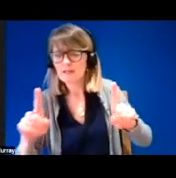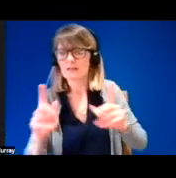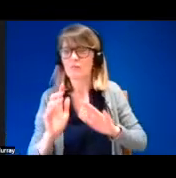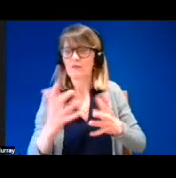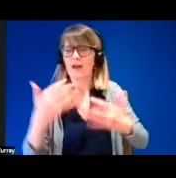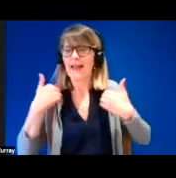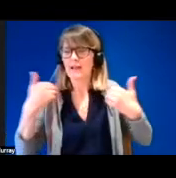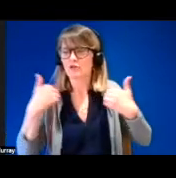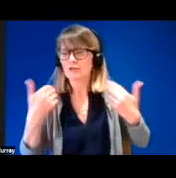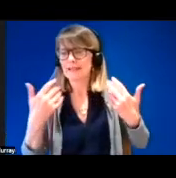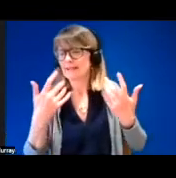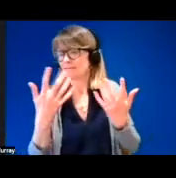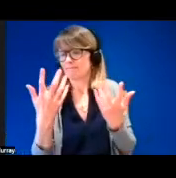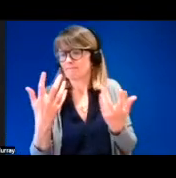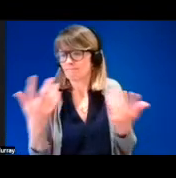today.